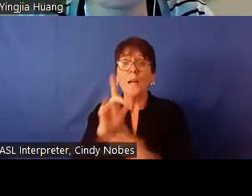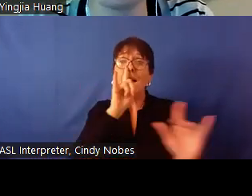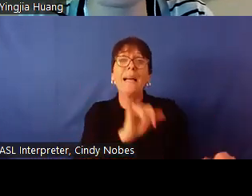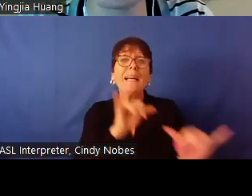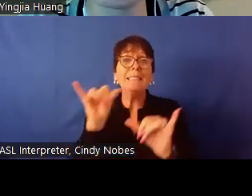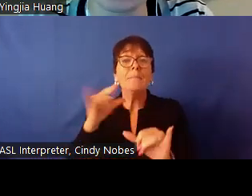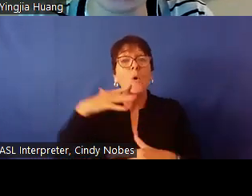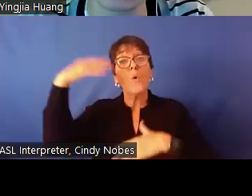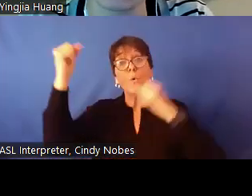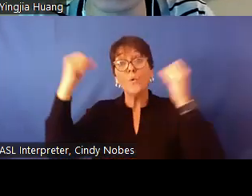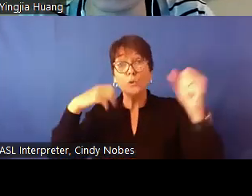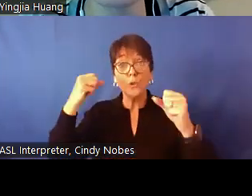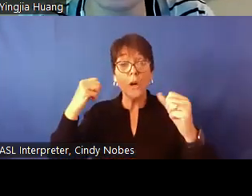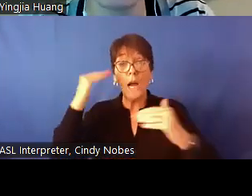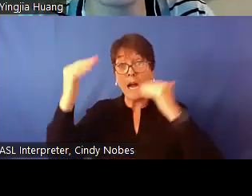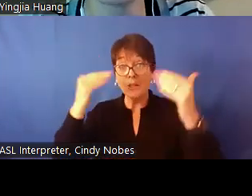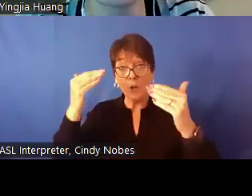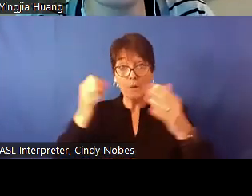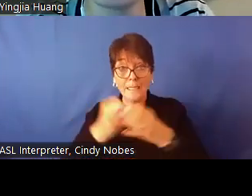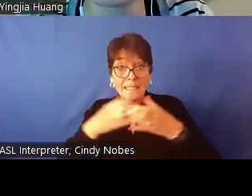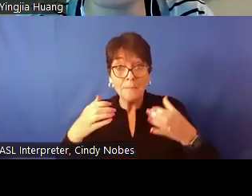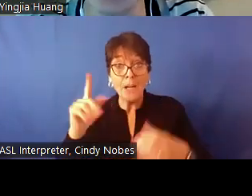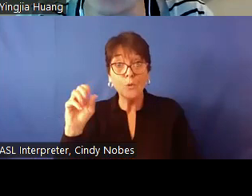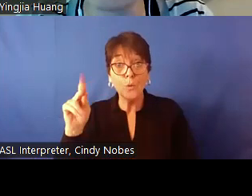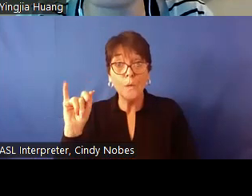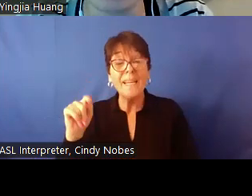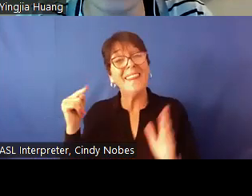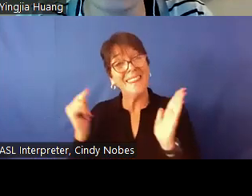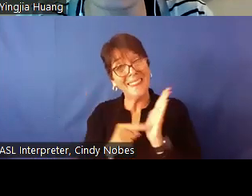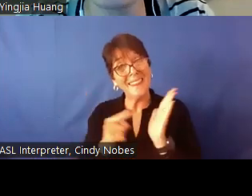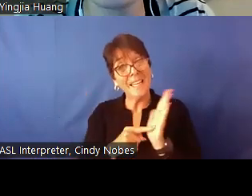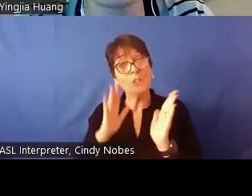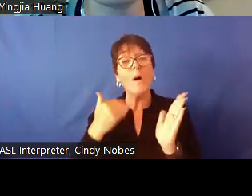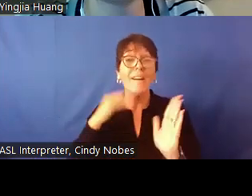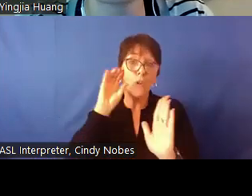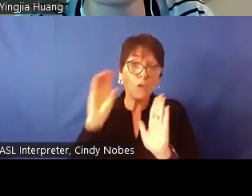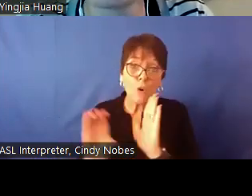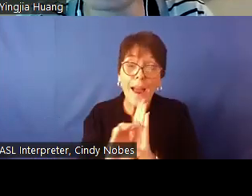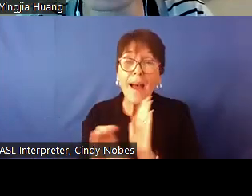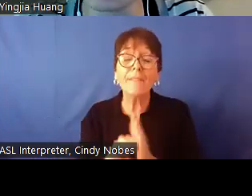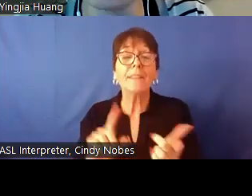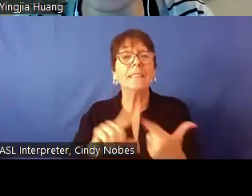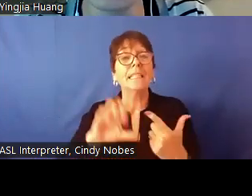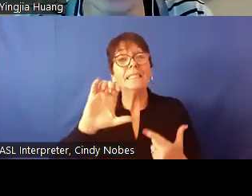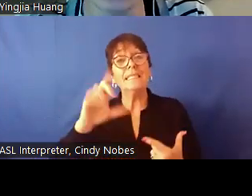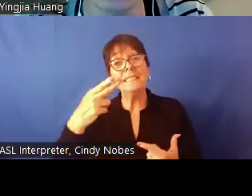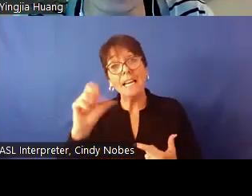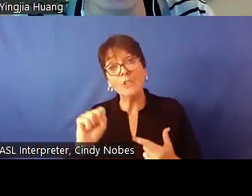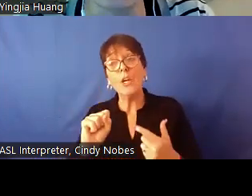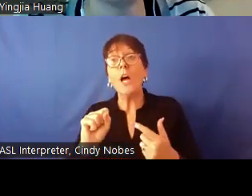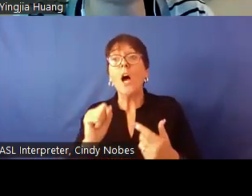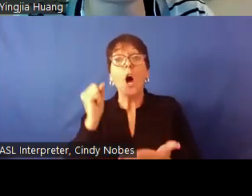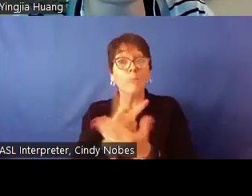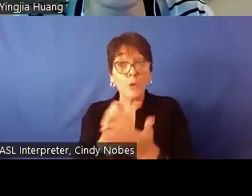older adult expansion toolkit. This toolkit will actually have graphics, DHCS approved language,